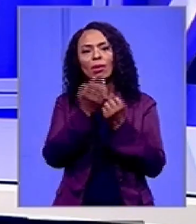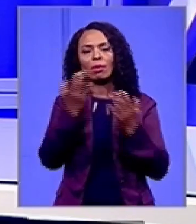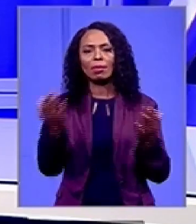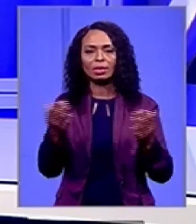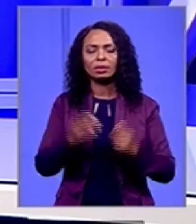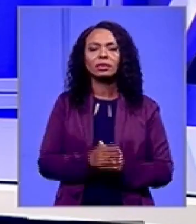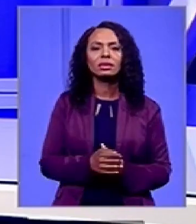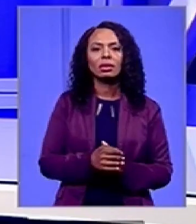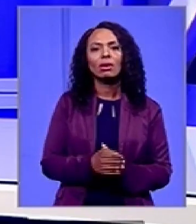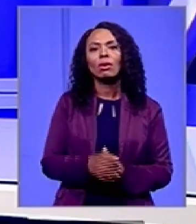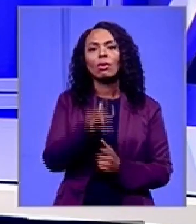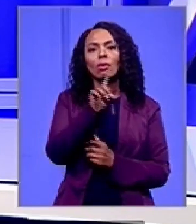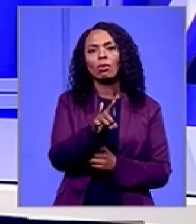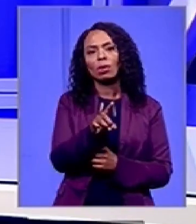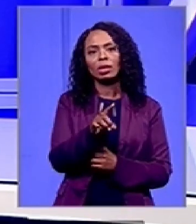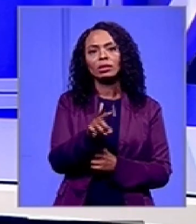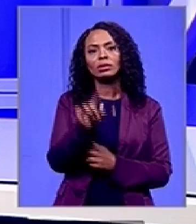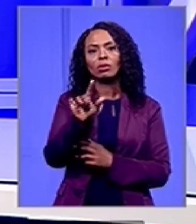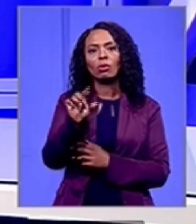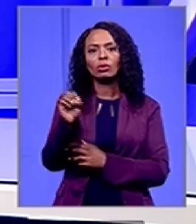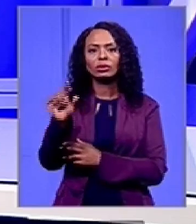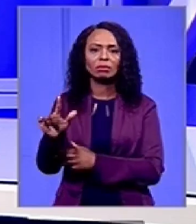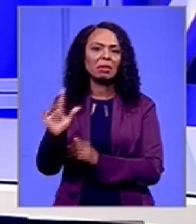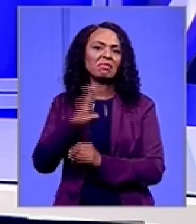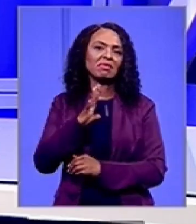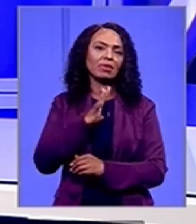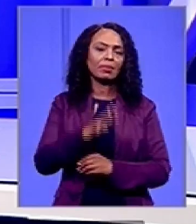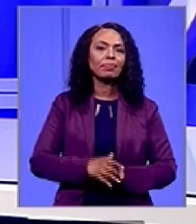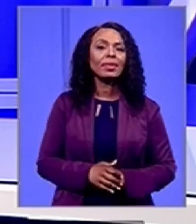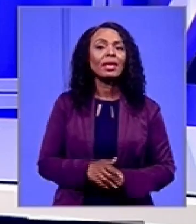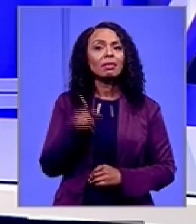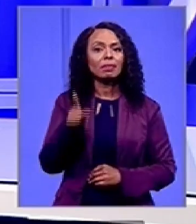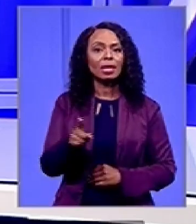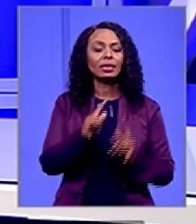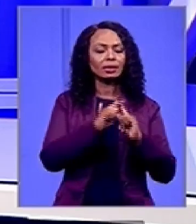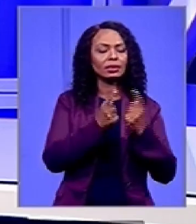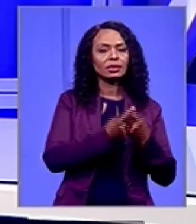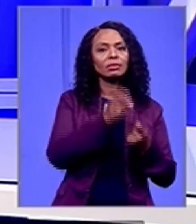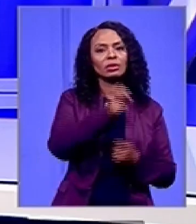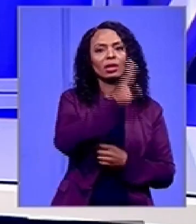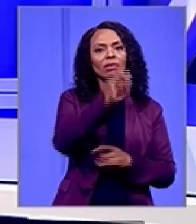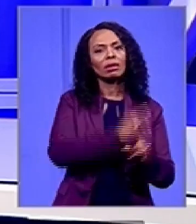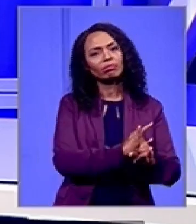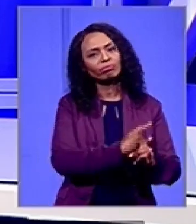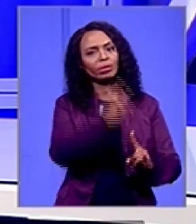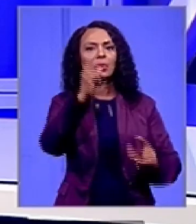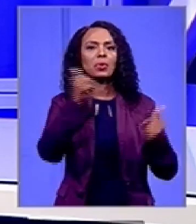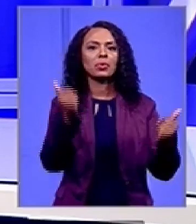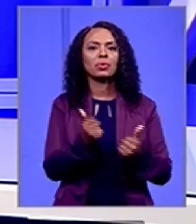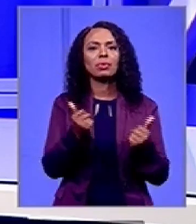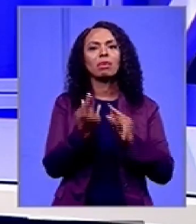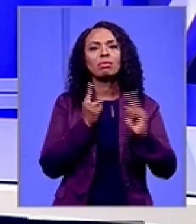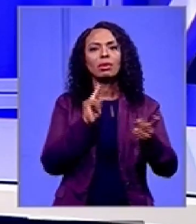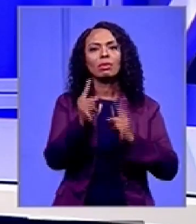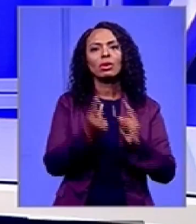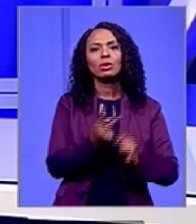metabogo e le 117. Se se ne sa naya di-Proteas phenyo ya metabogo e le